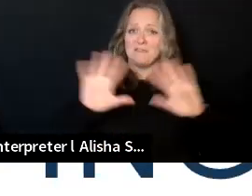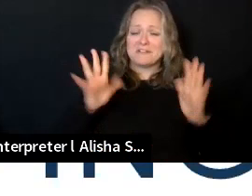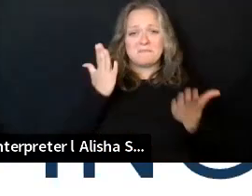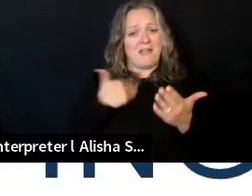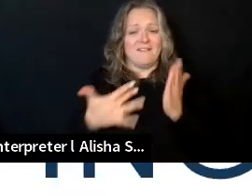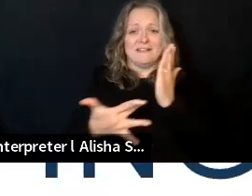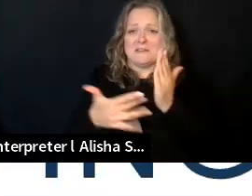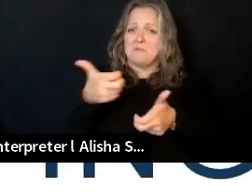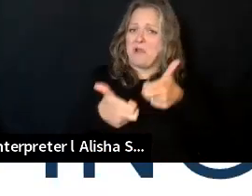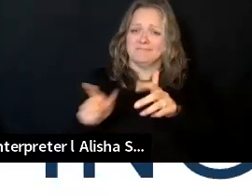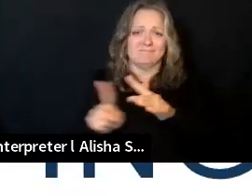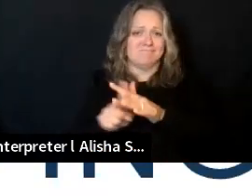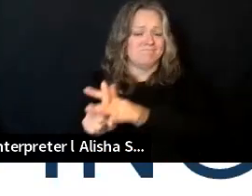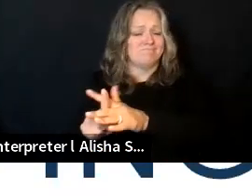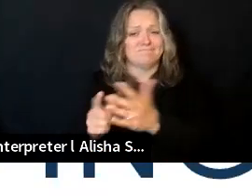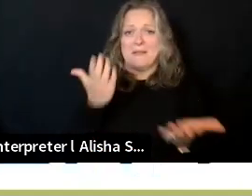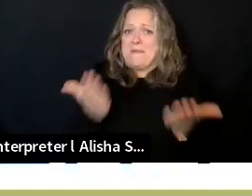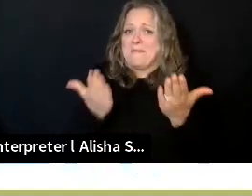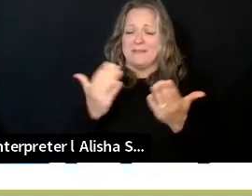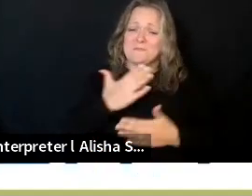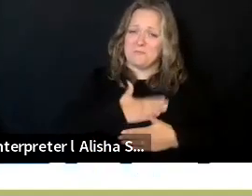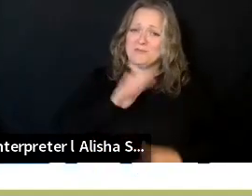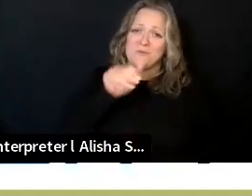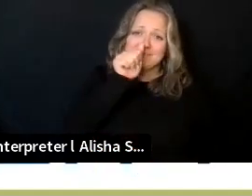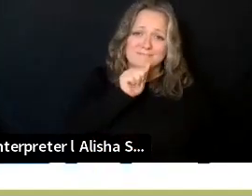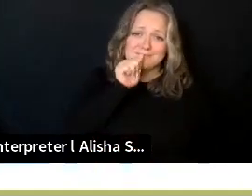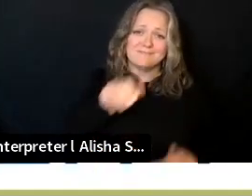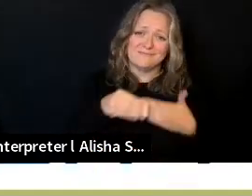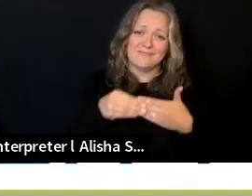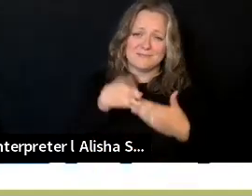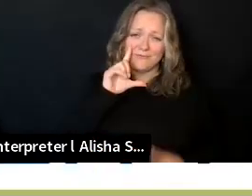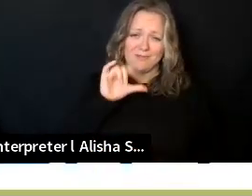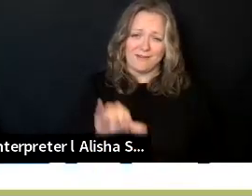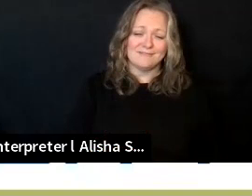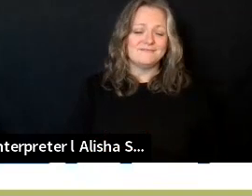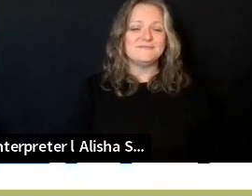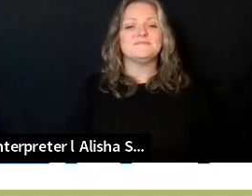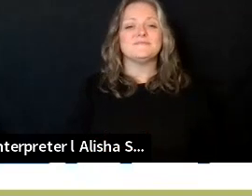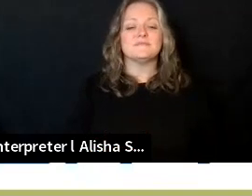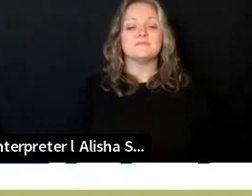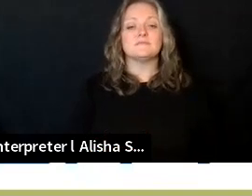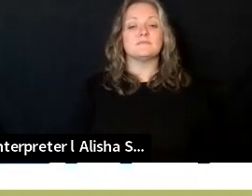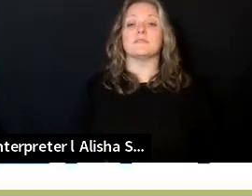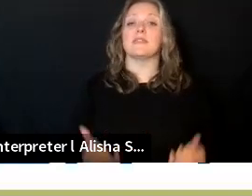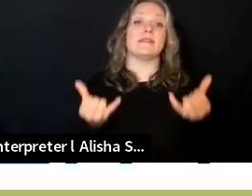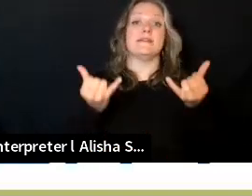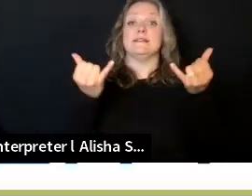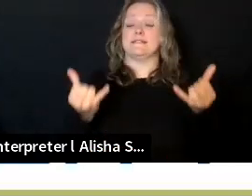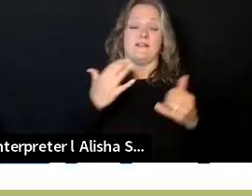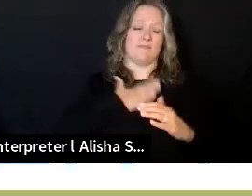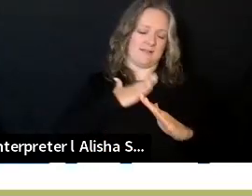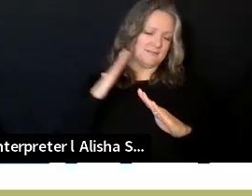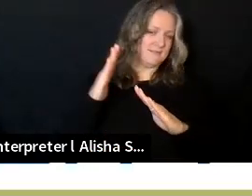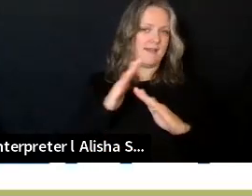just appreciate your grace and patience through that. Okay, here's my important part of